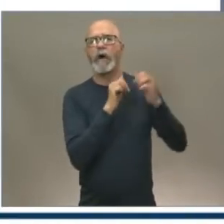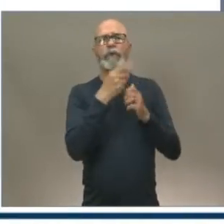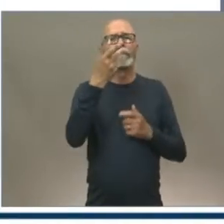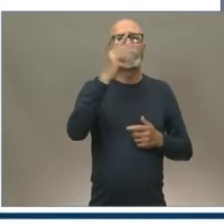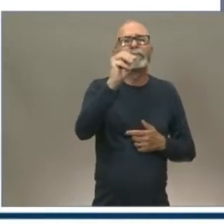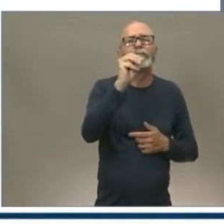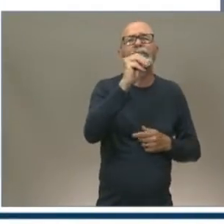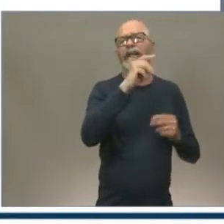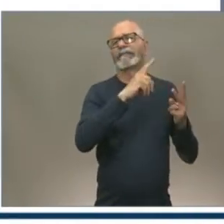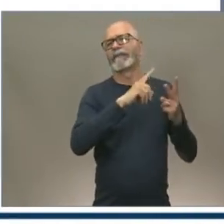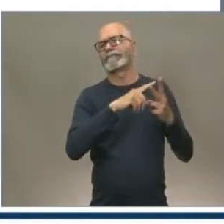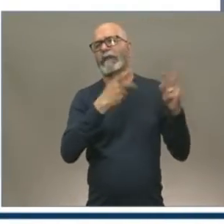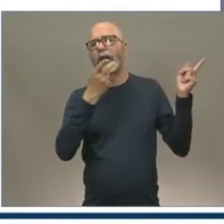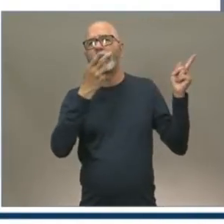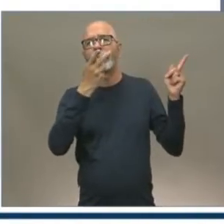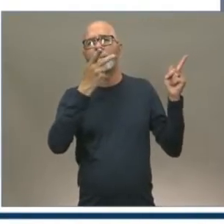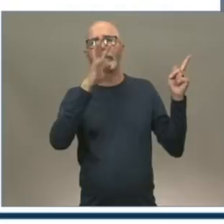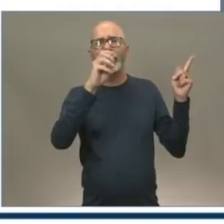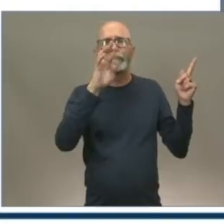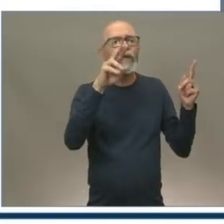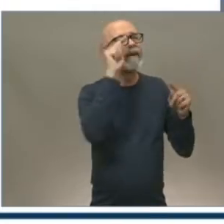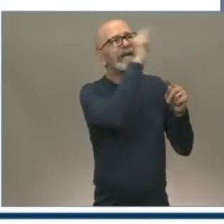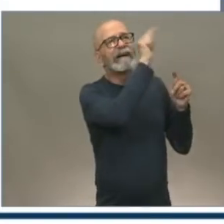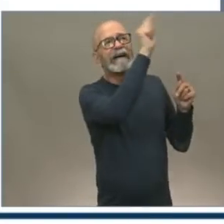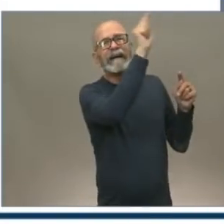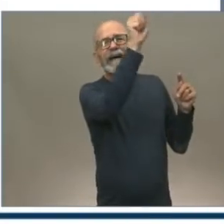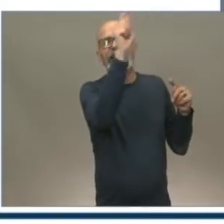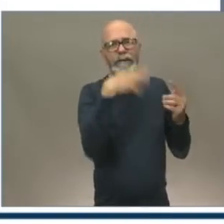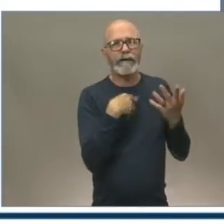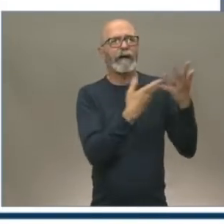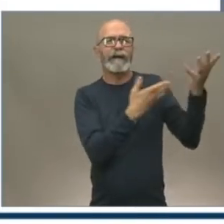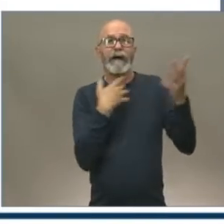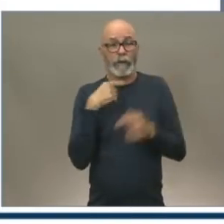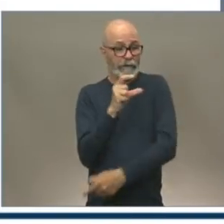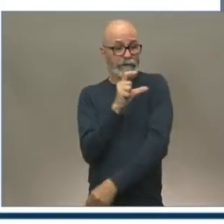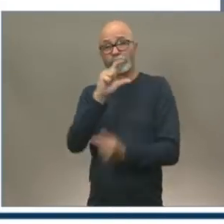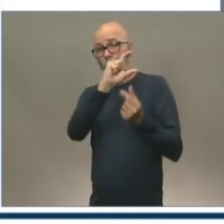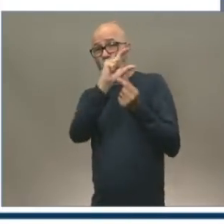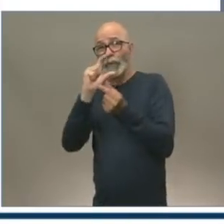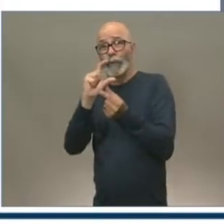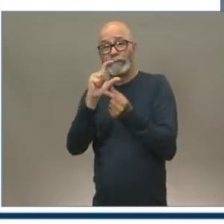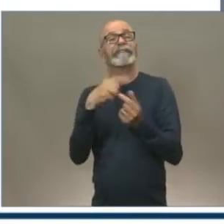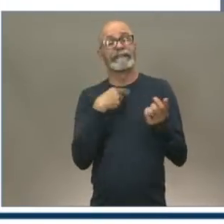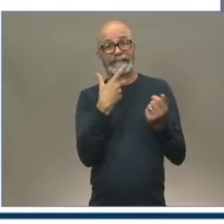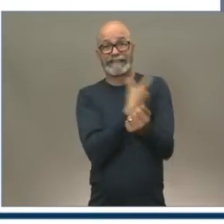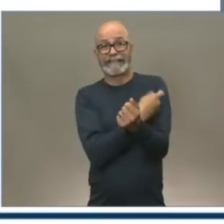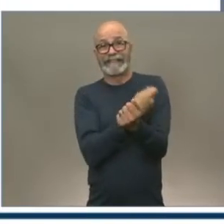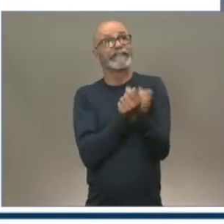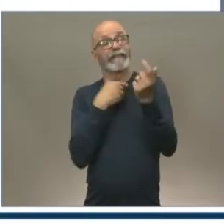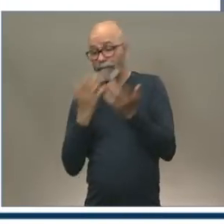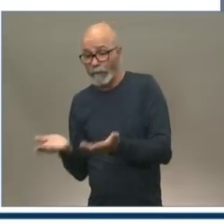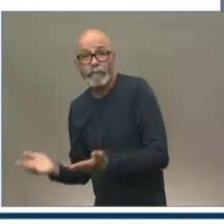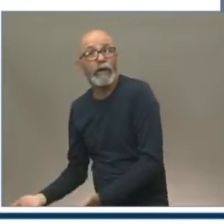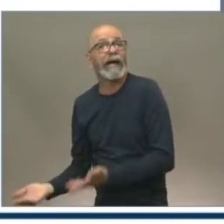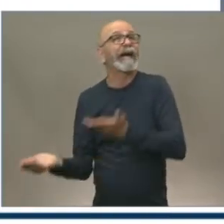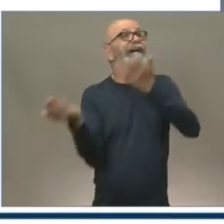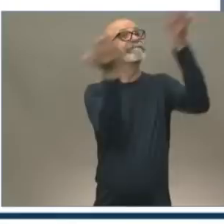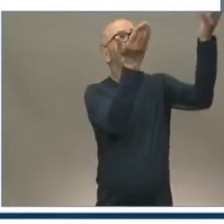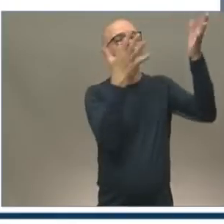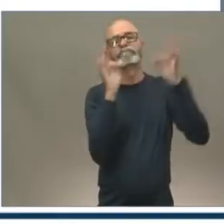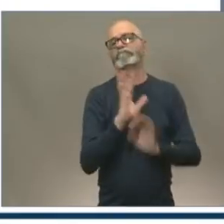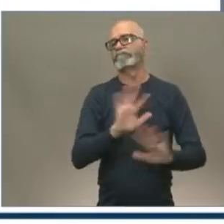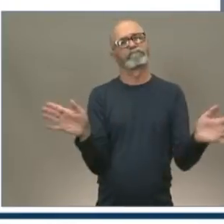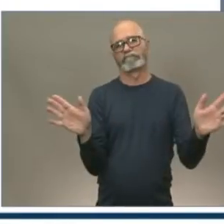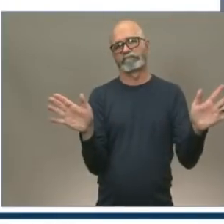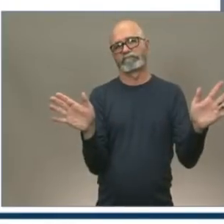Ontario. We will not be reallocating our vaccines, but we continue to look at what resources we may have available